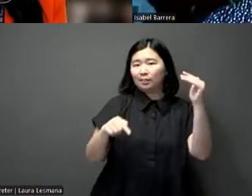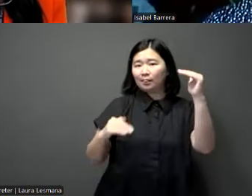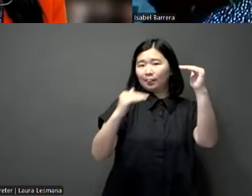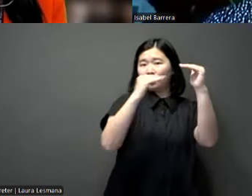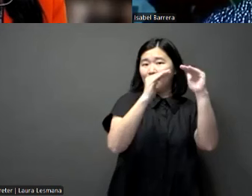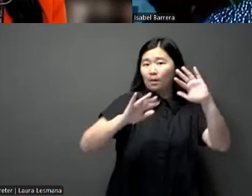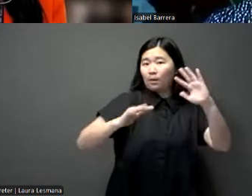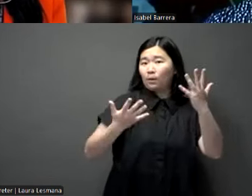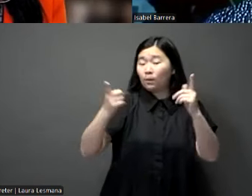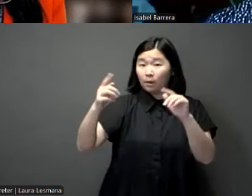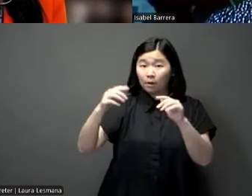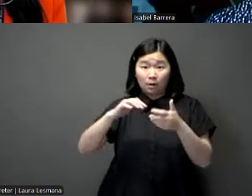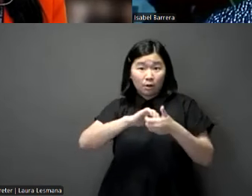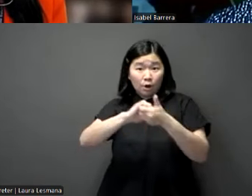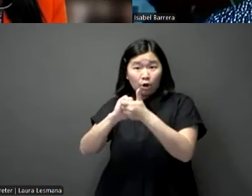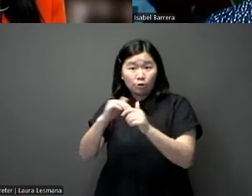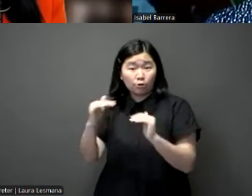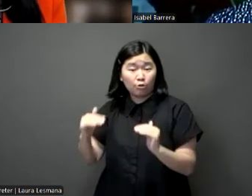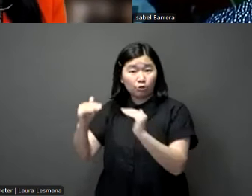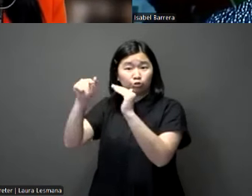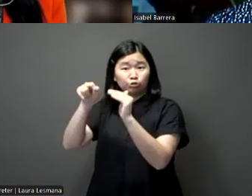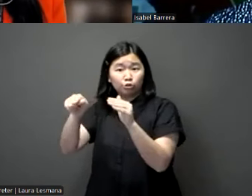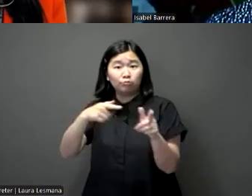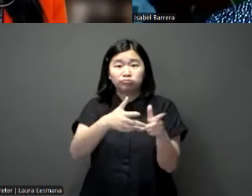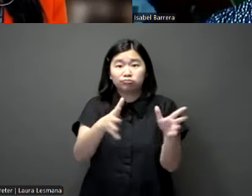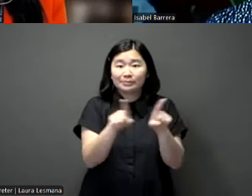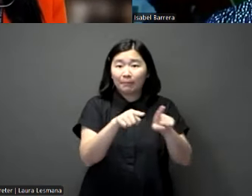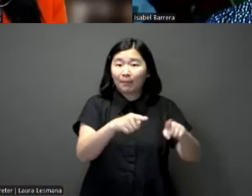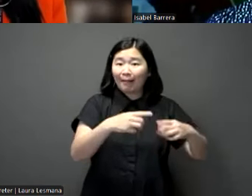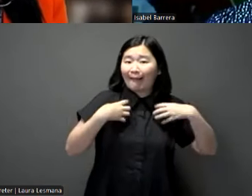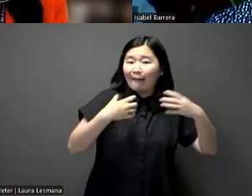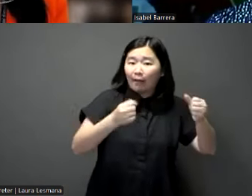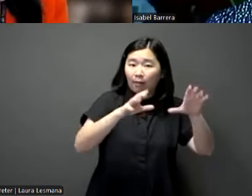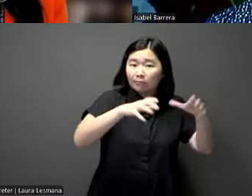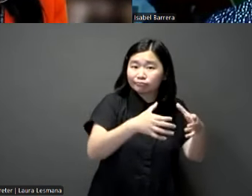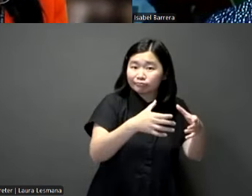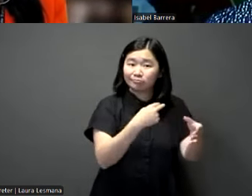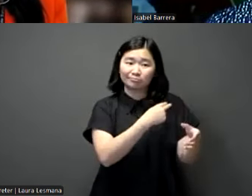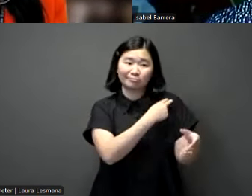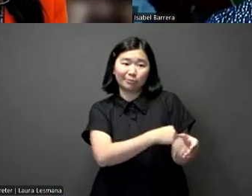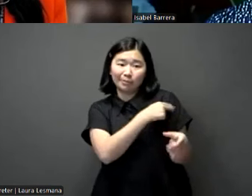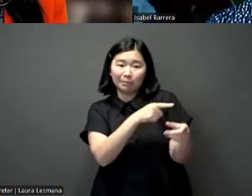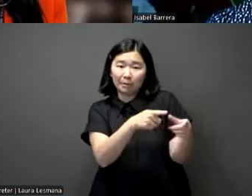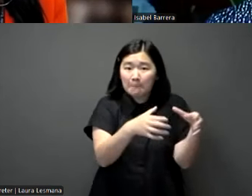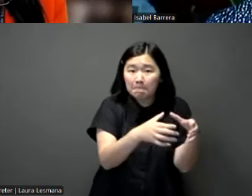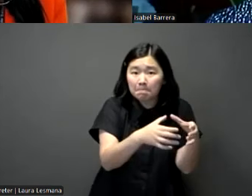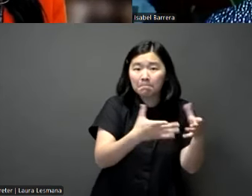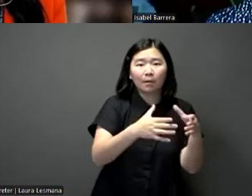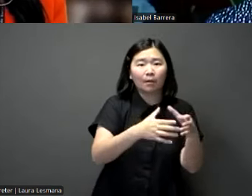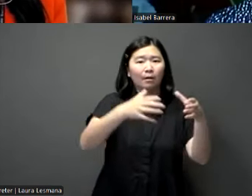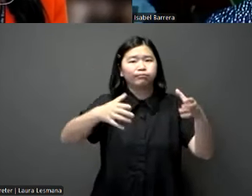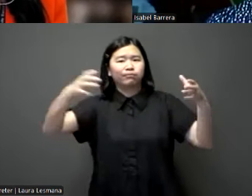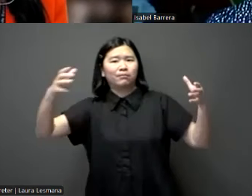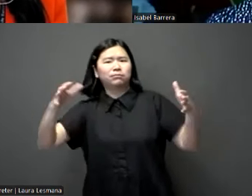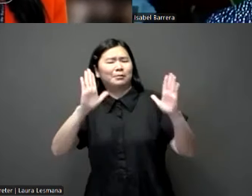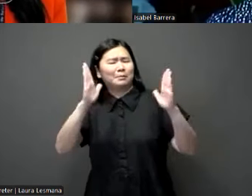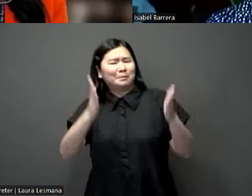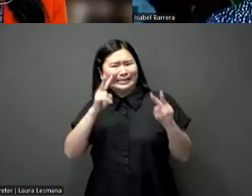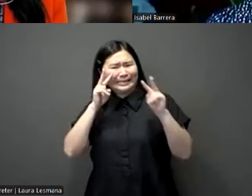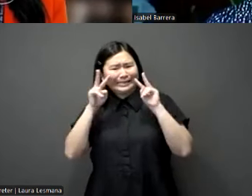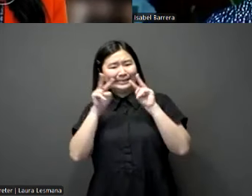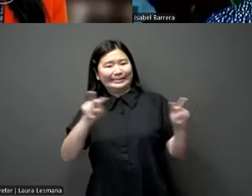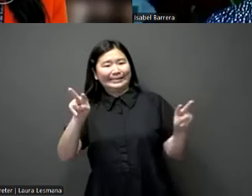able to target the regional factors, and this is why we are working